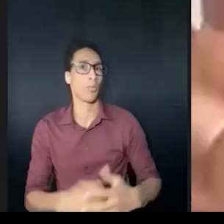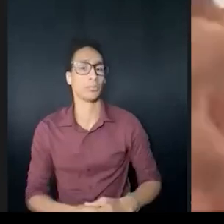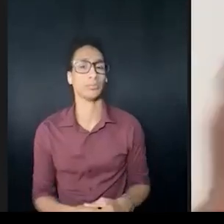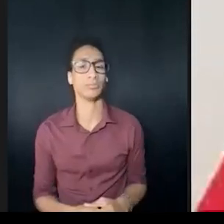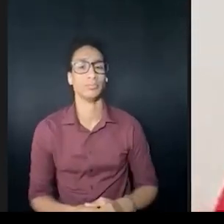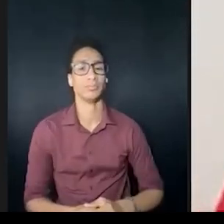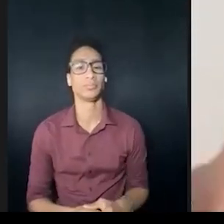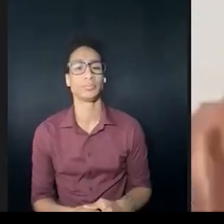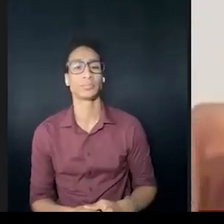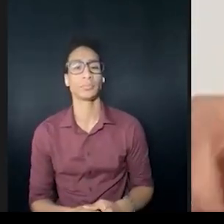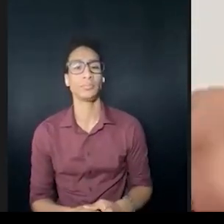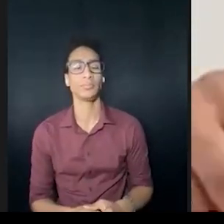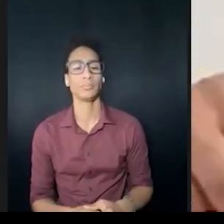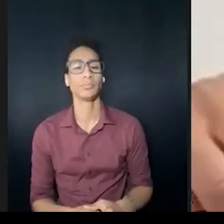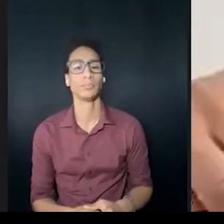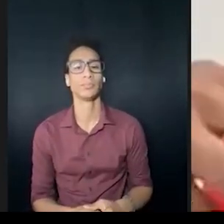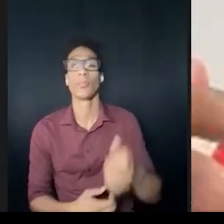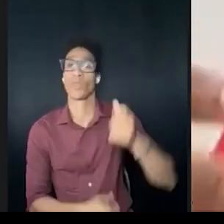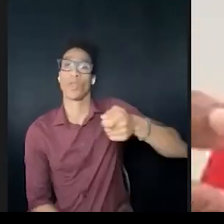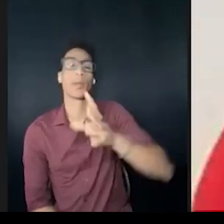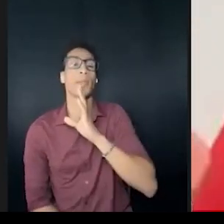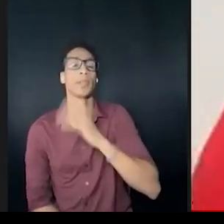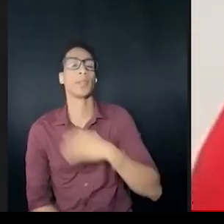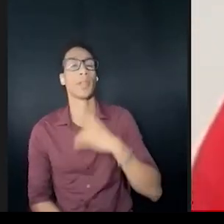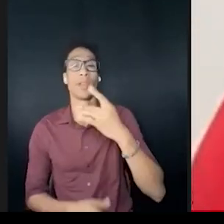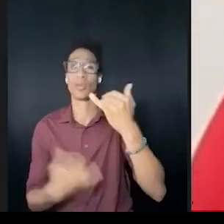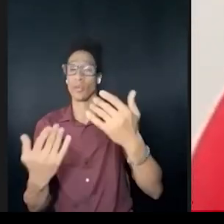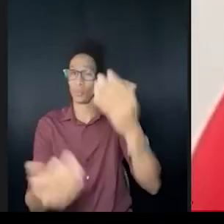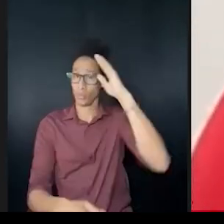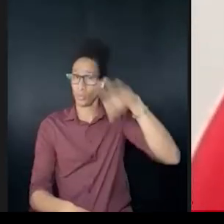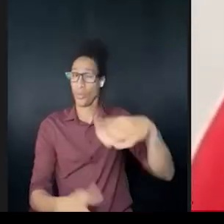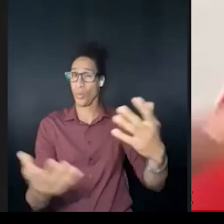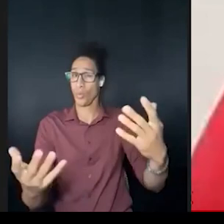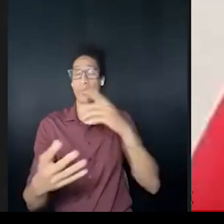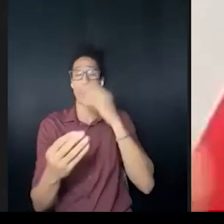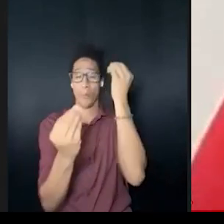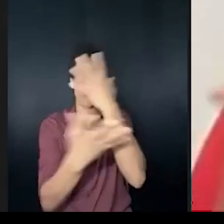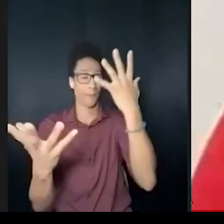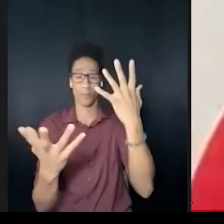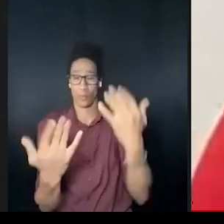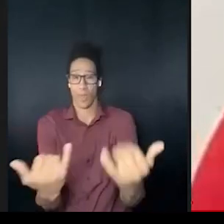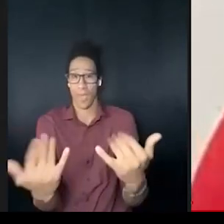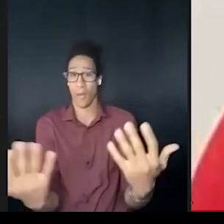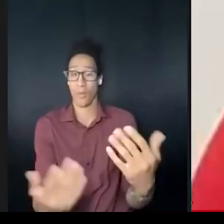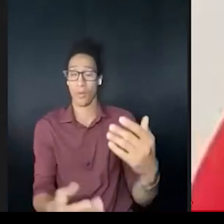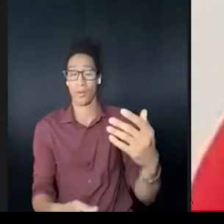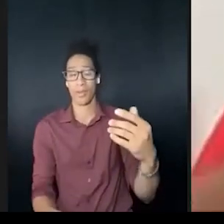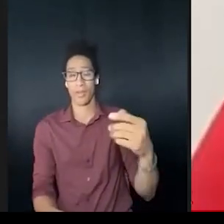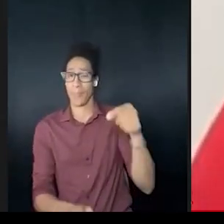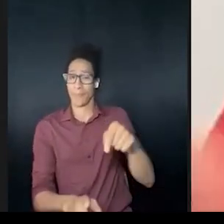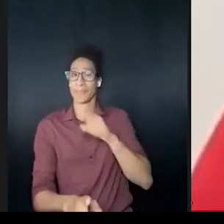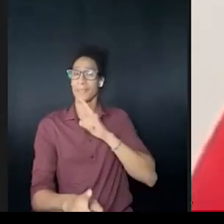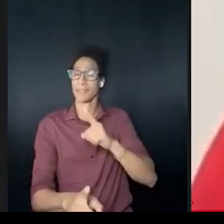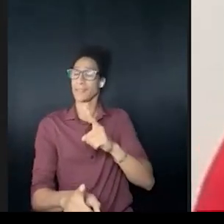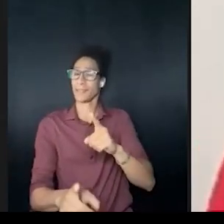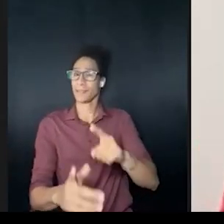panel and this discussion is that this is really serving as a model for communities that don't get the opportunity to have